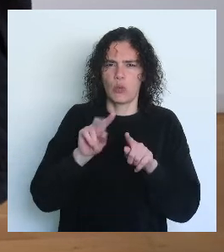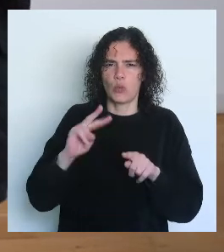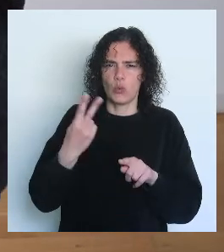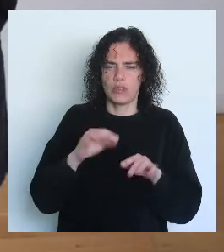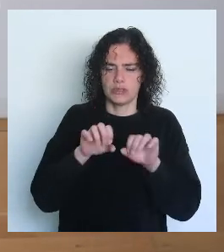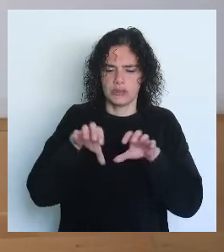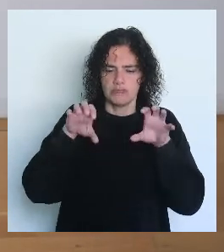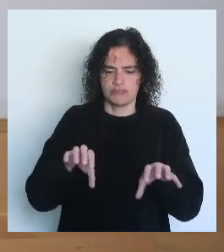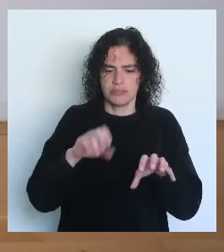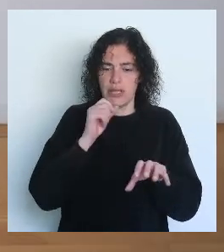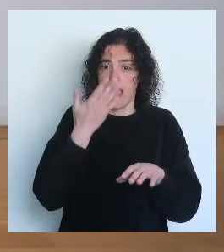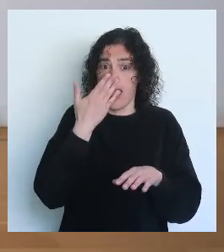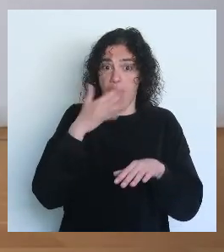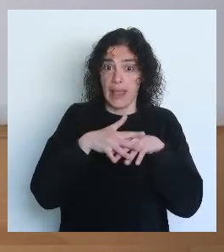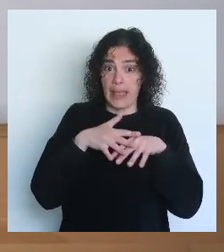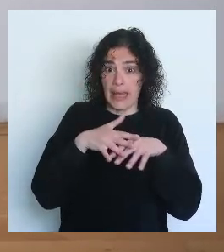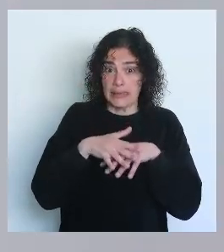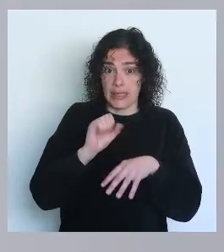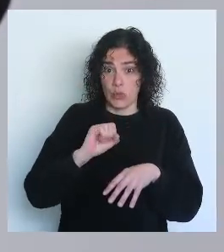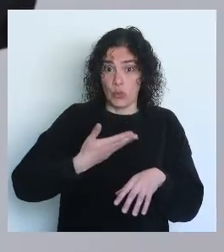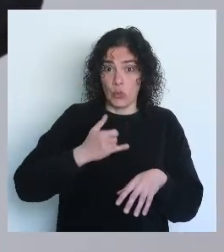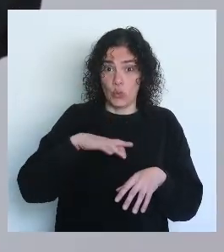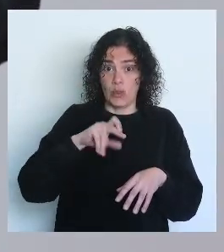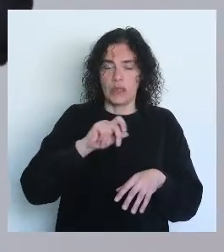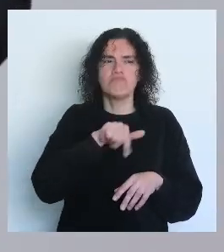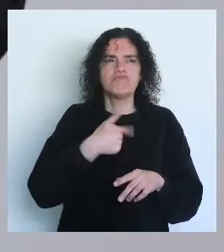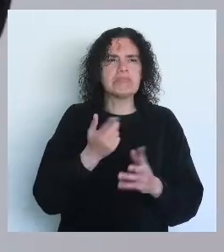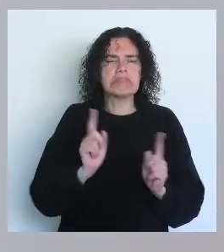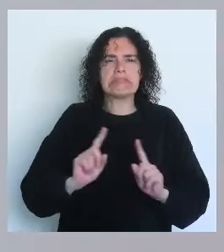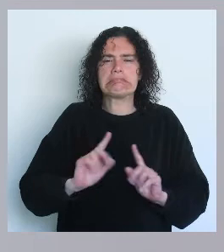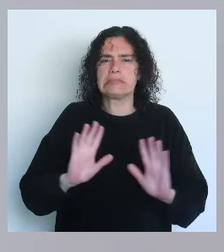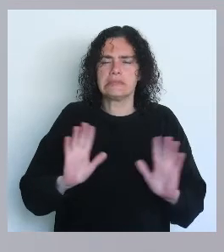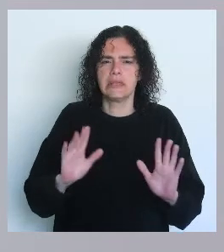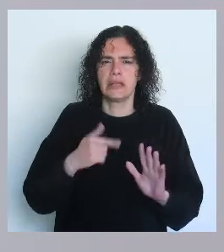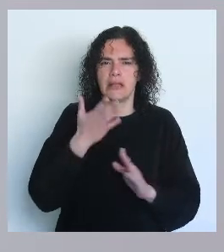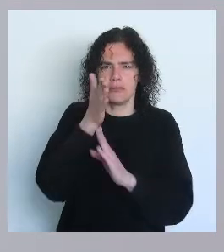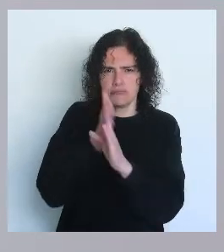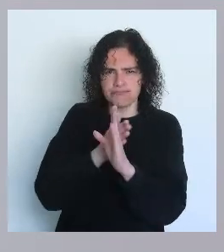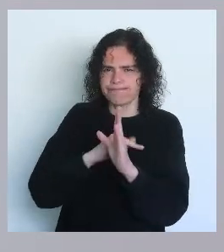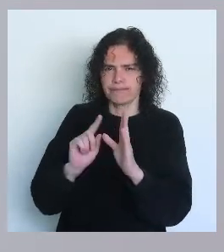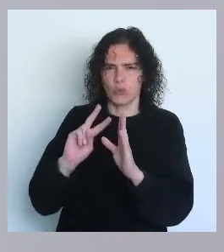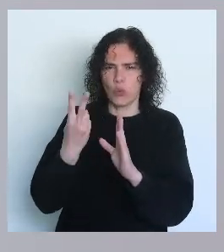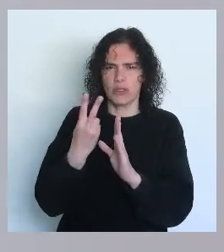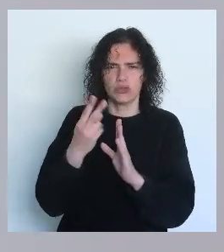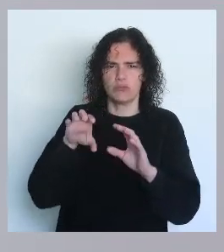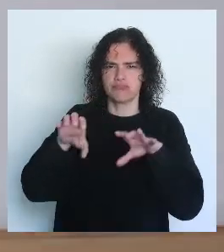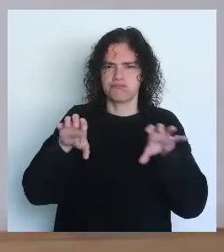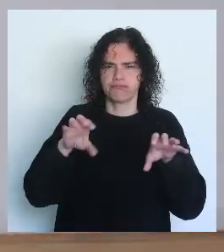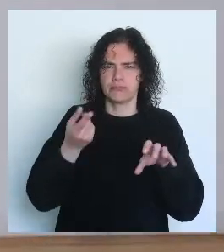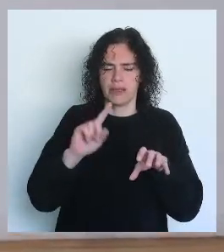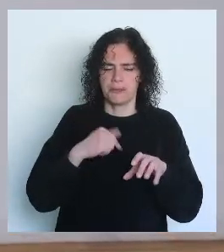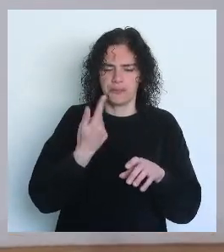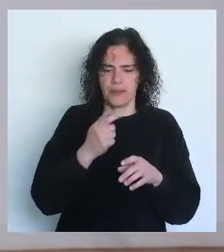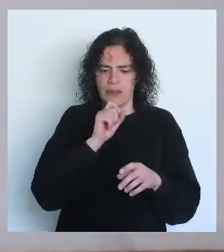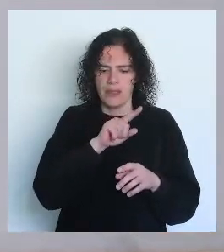two equal space, like the grid in Gracia Coutinho, is actually does not divide the painting in two